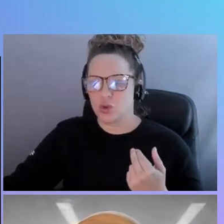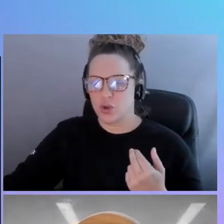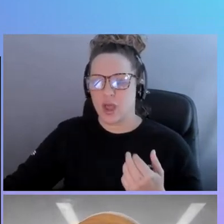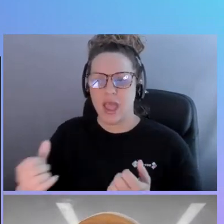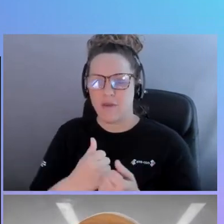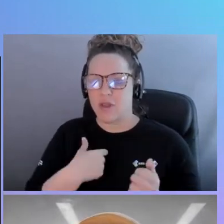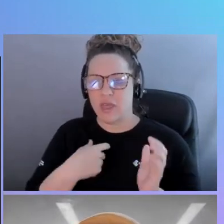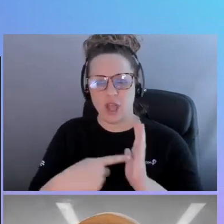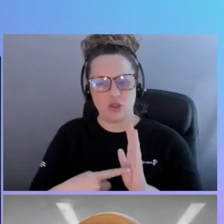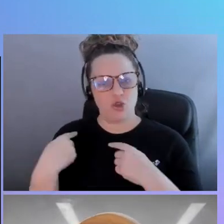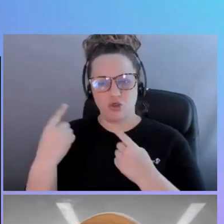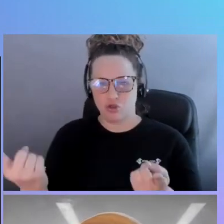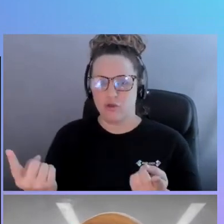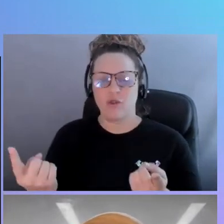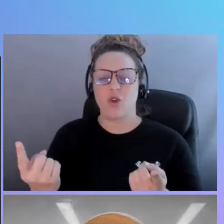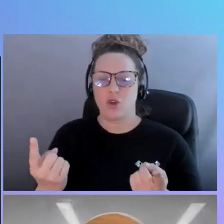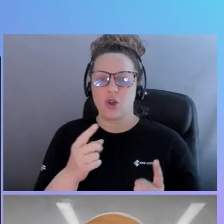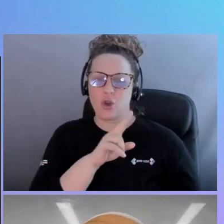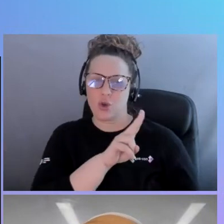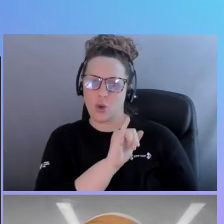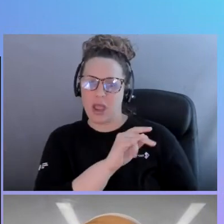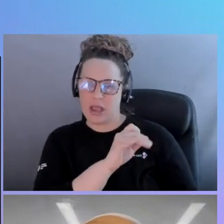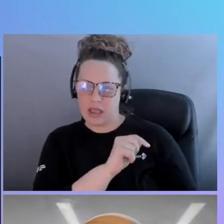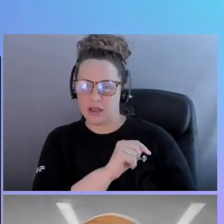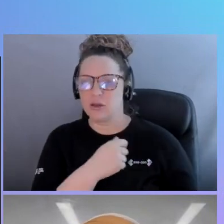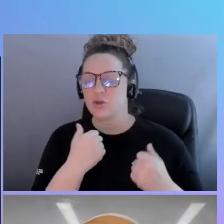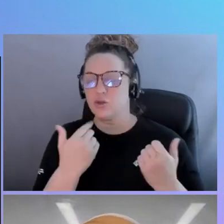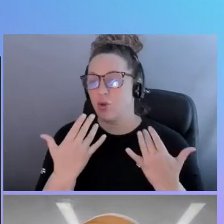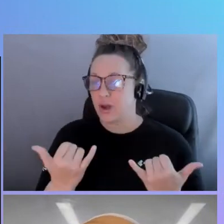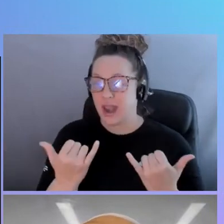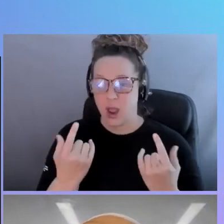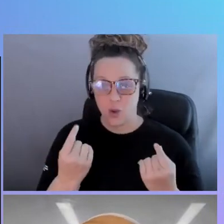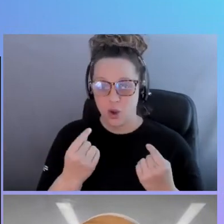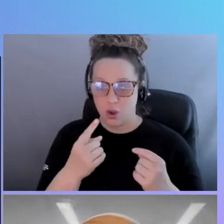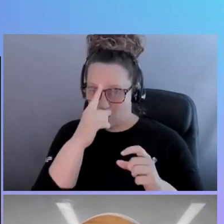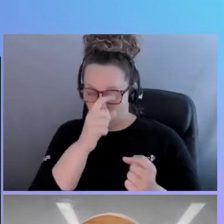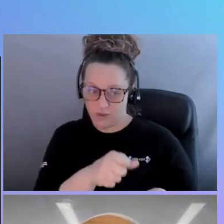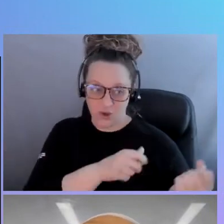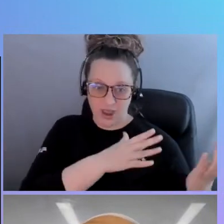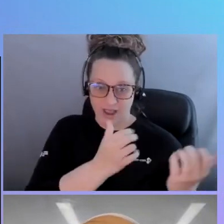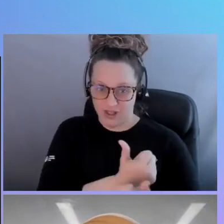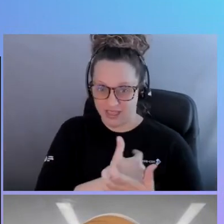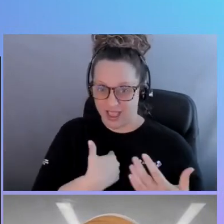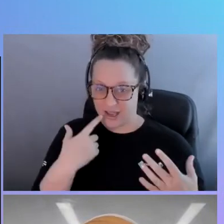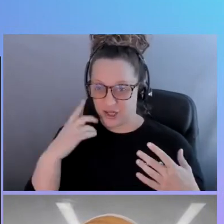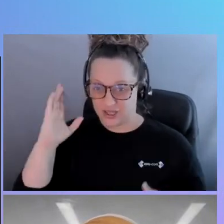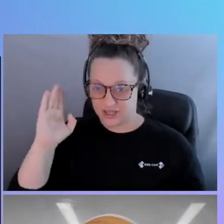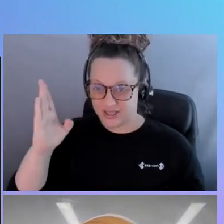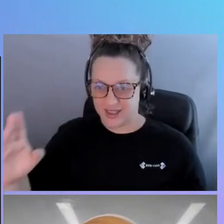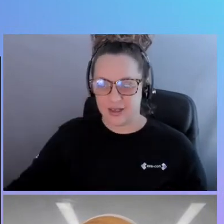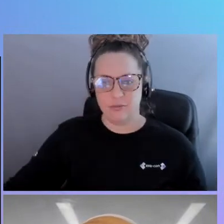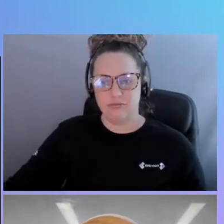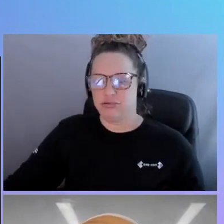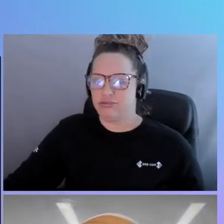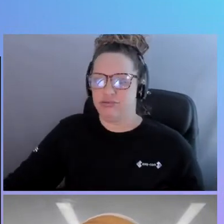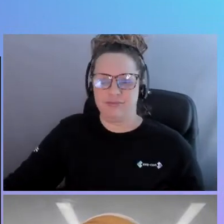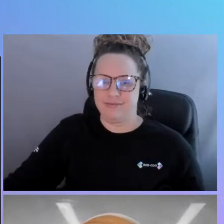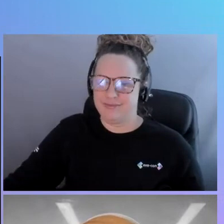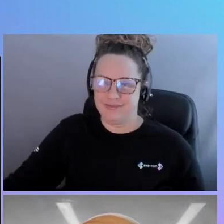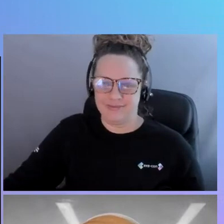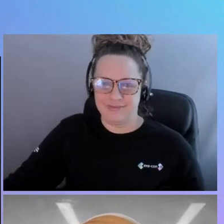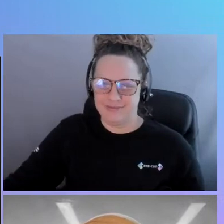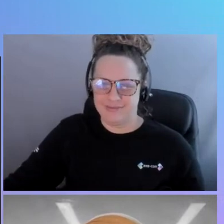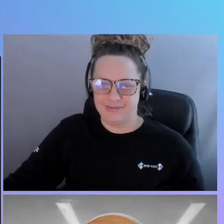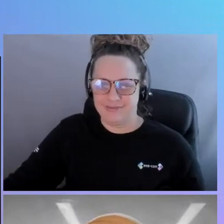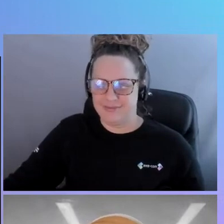so far was about UIKit. So what now? Should we forget about everything I just said? And in the slide, I'm showing Will Smith in